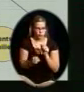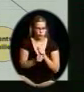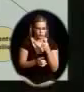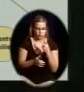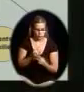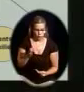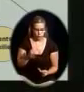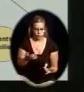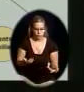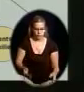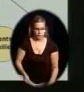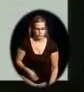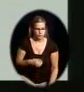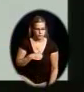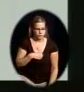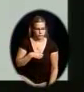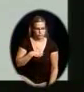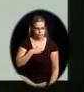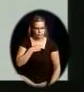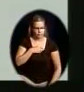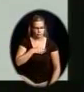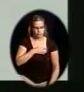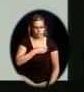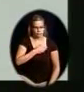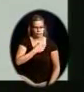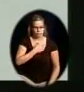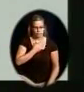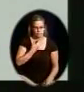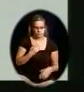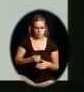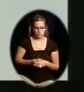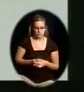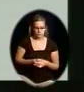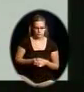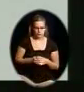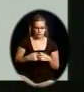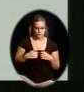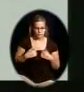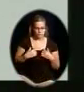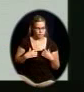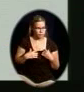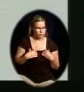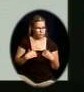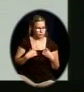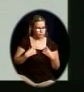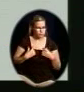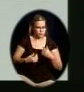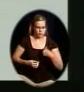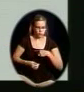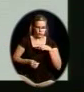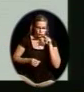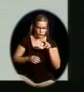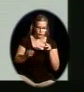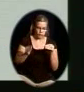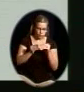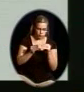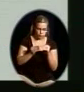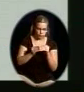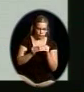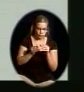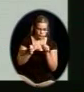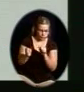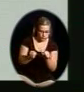sides of that coin, if you will. As we look at it, and you look at the more thorough strategic plan, you can